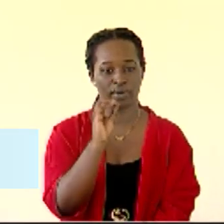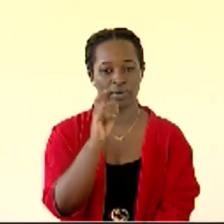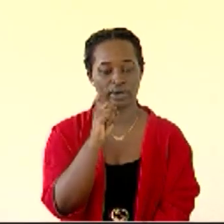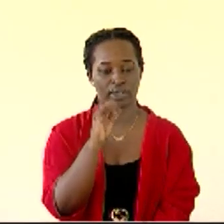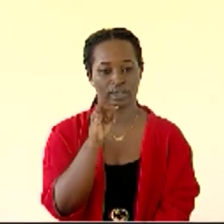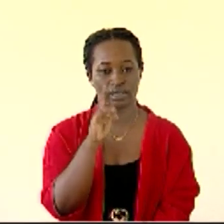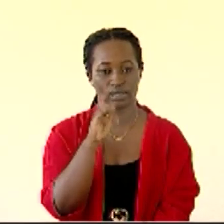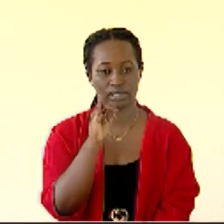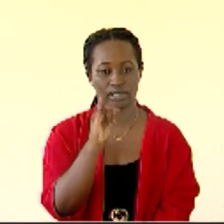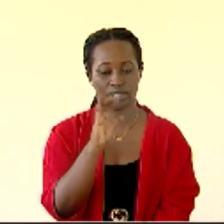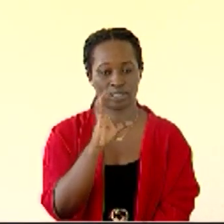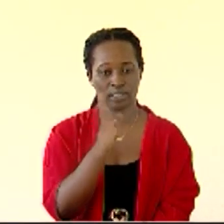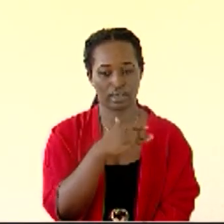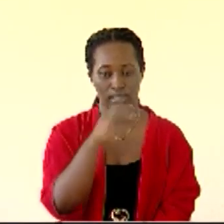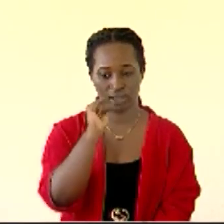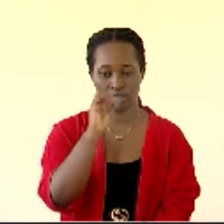you have got